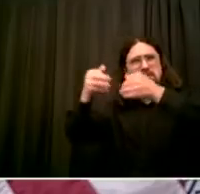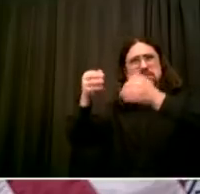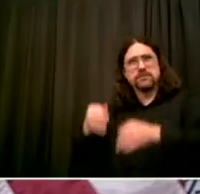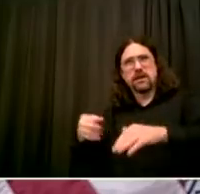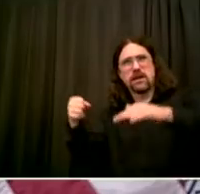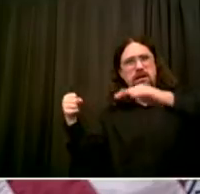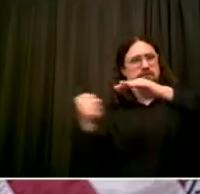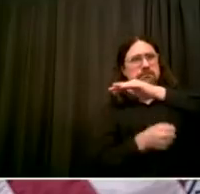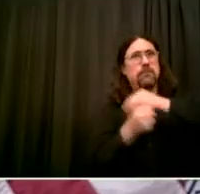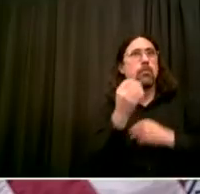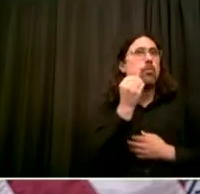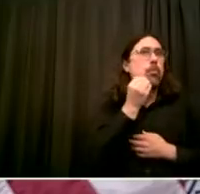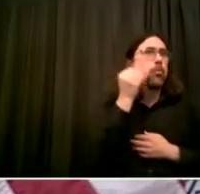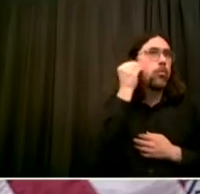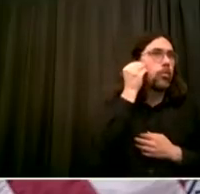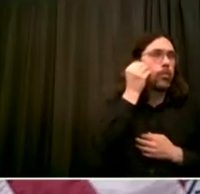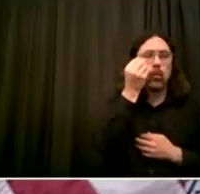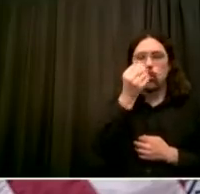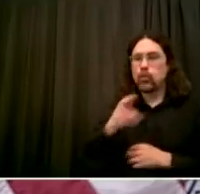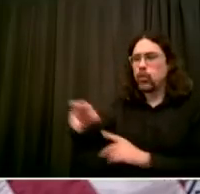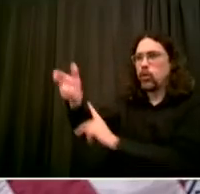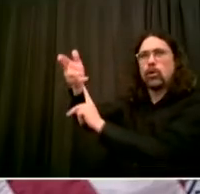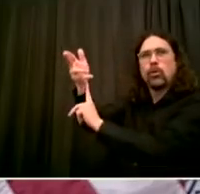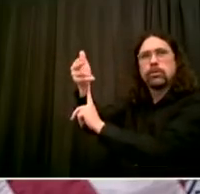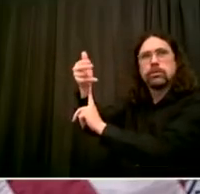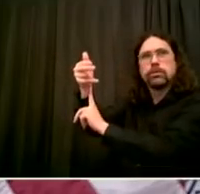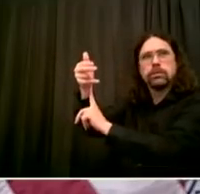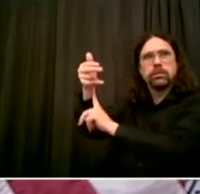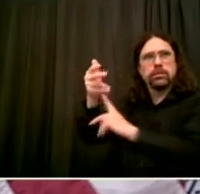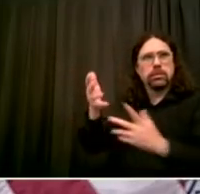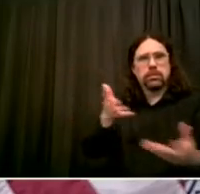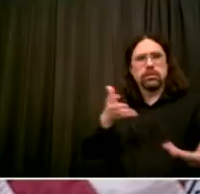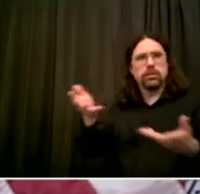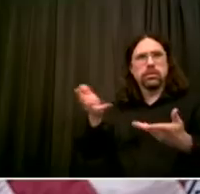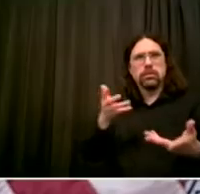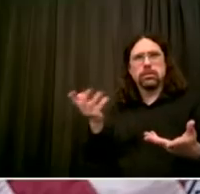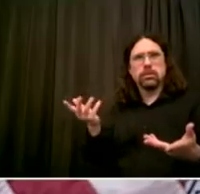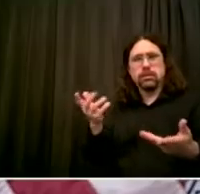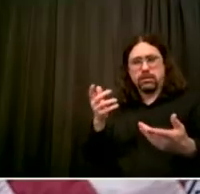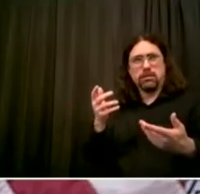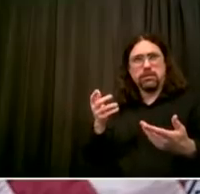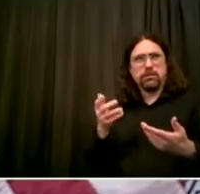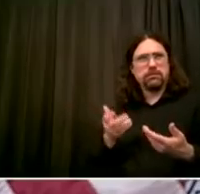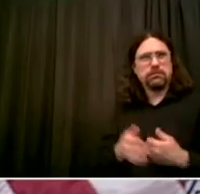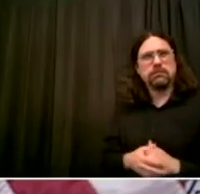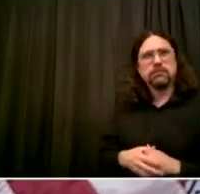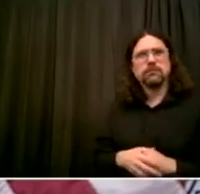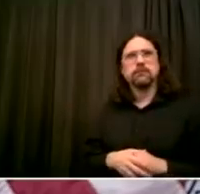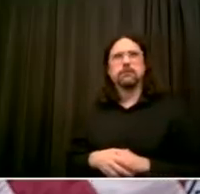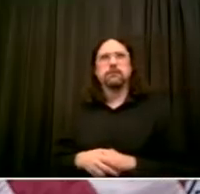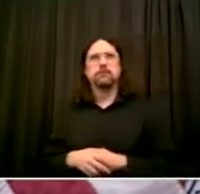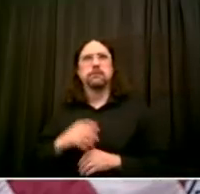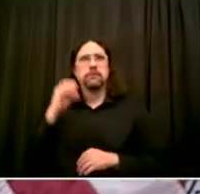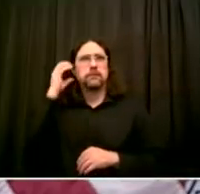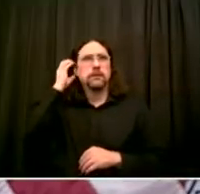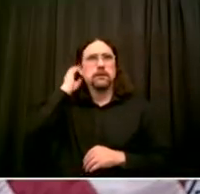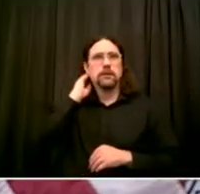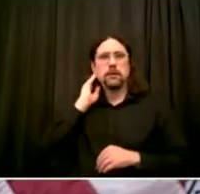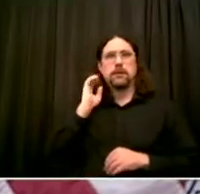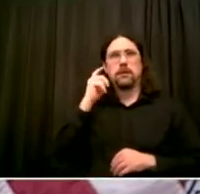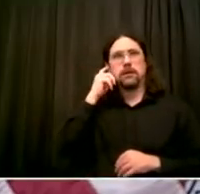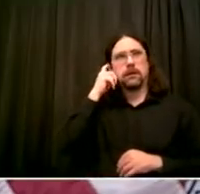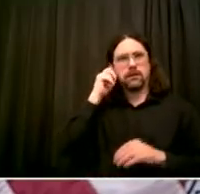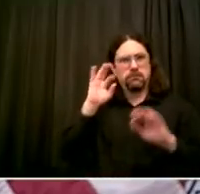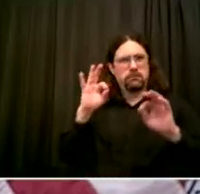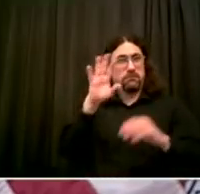initiative, which is focused on the need to isolate those who need that help, that safe separation. So any of them